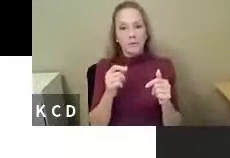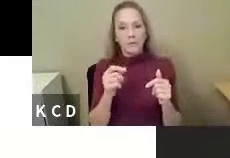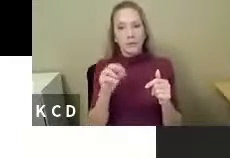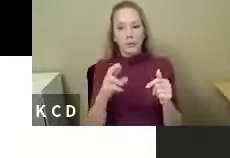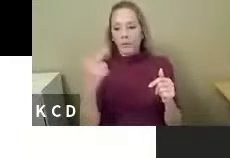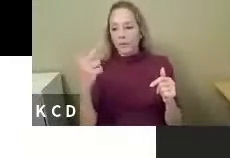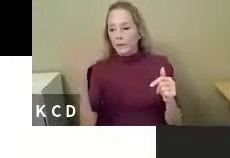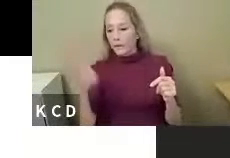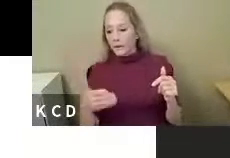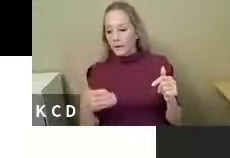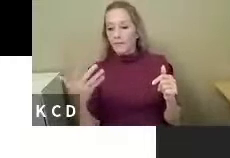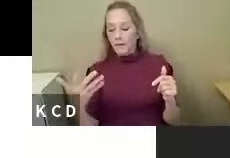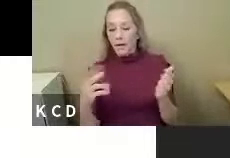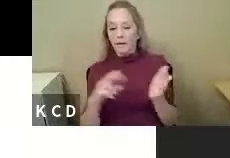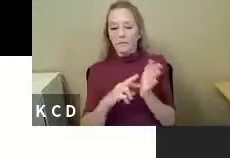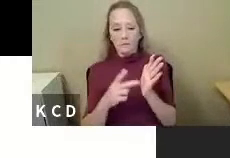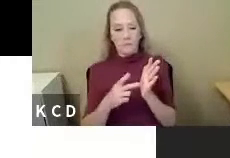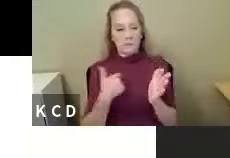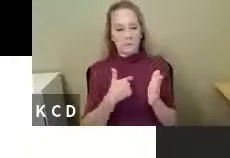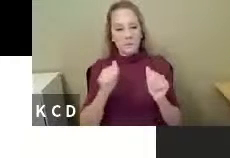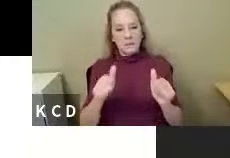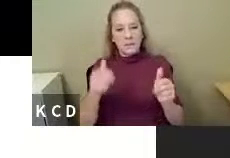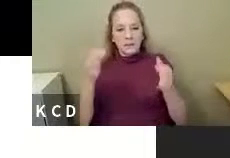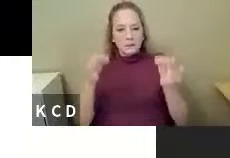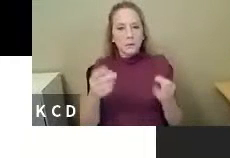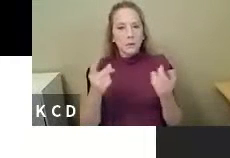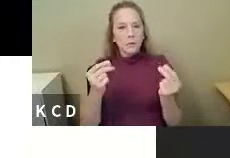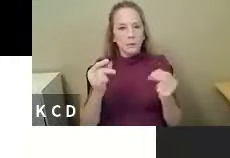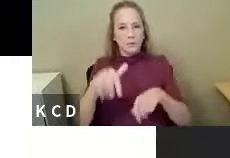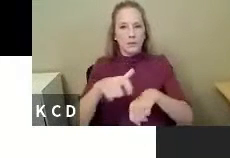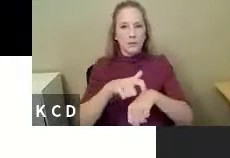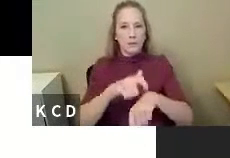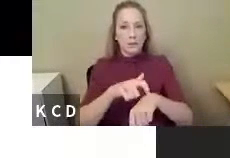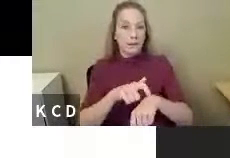as data points to help make decisions.